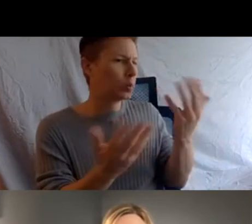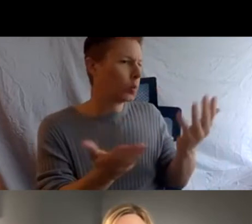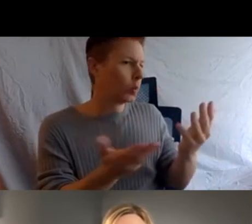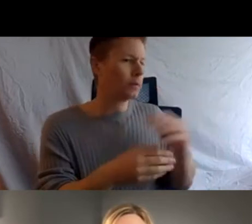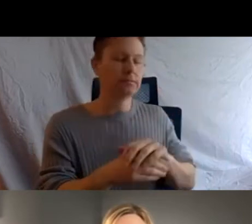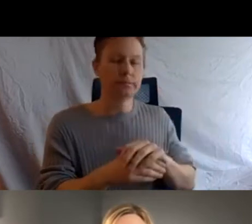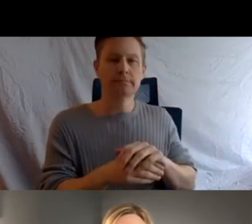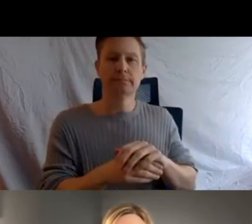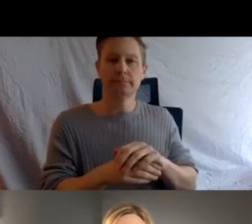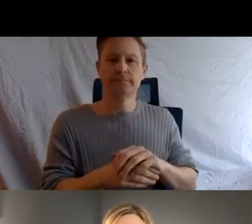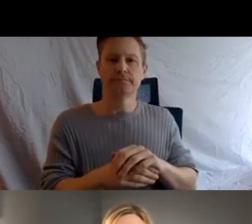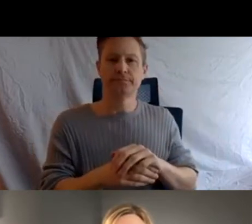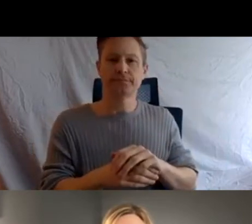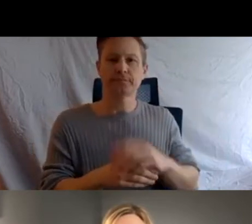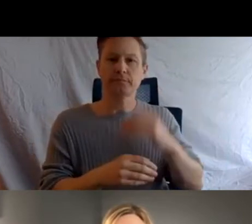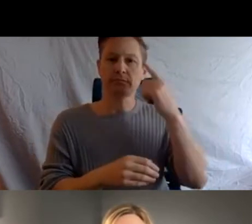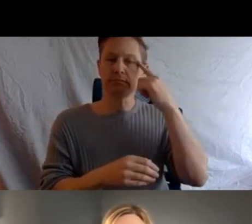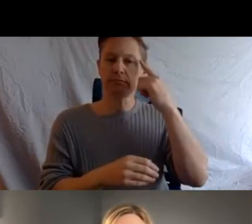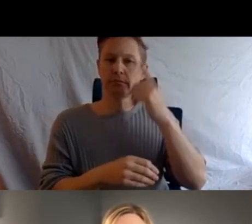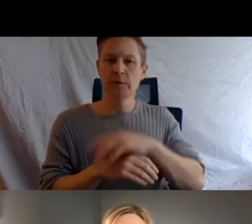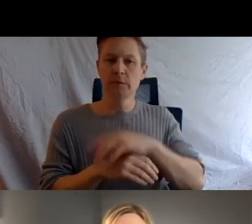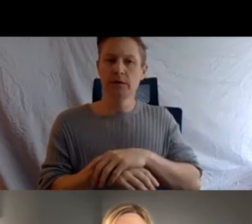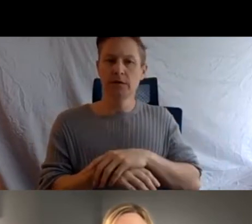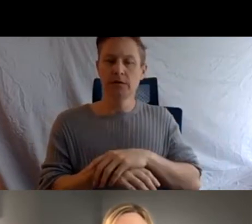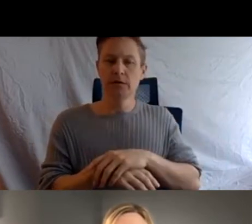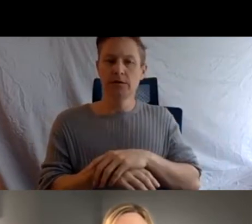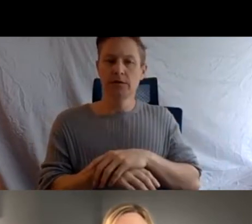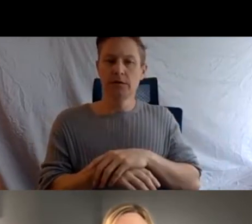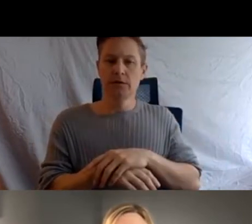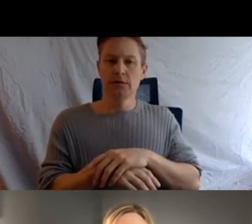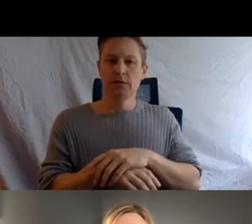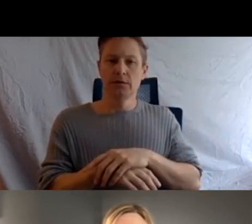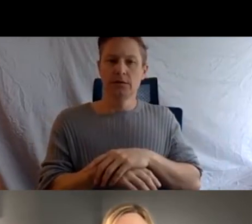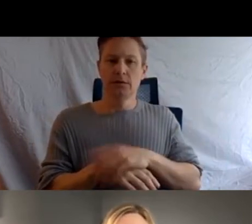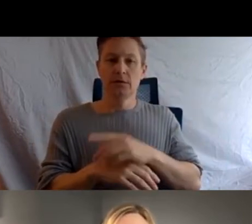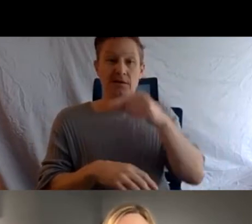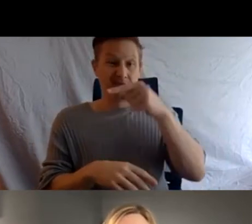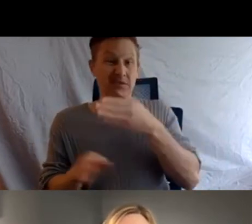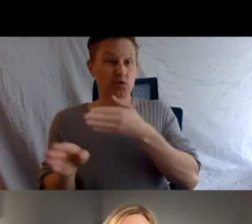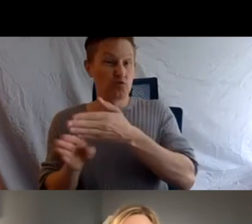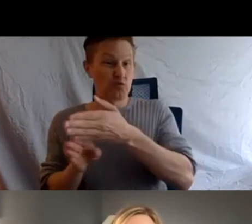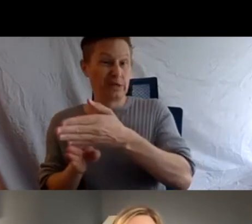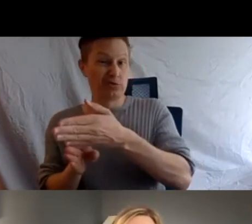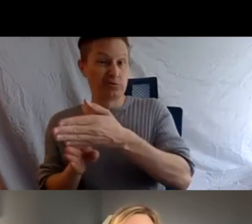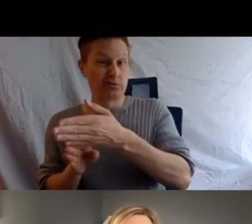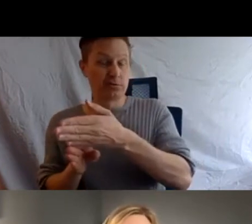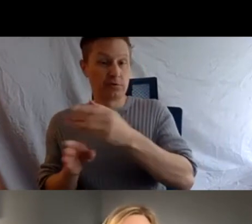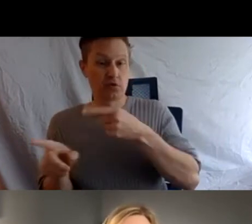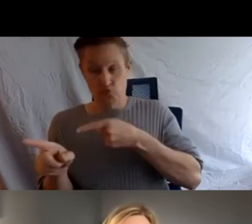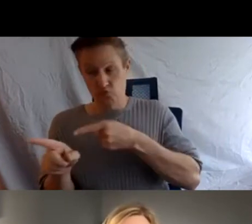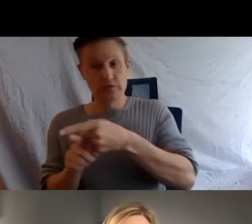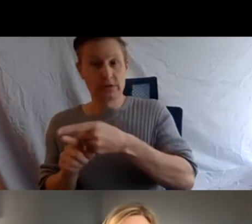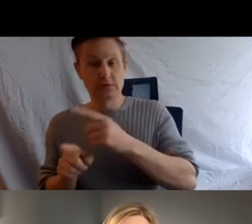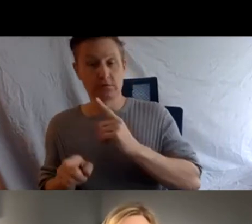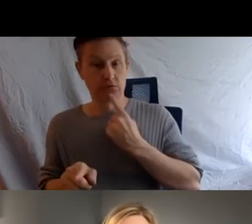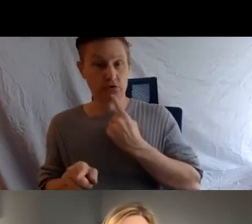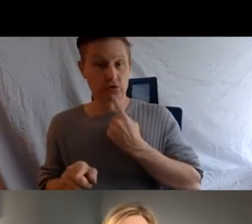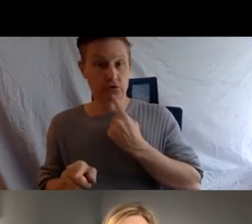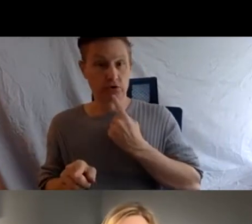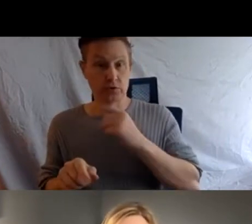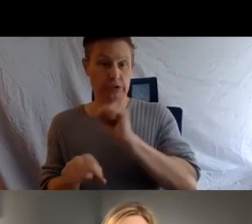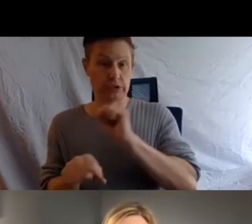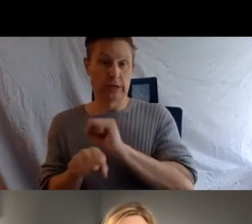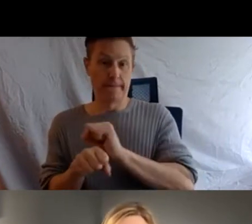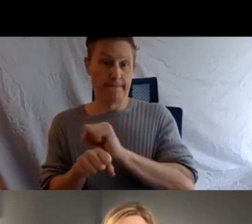think, this is something that it's a career, and it is a serious